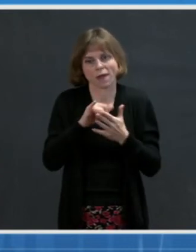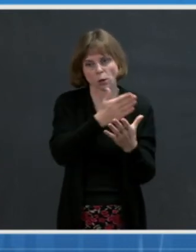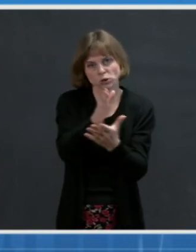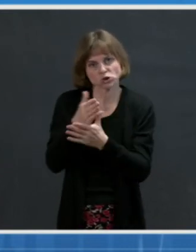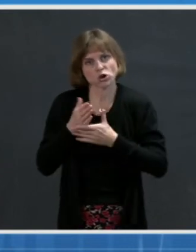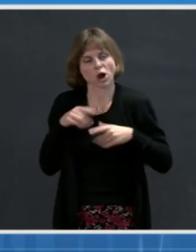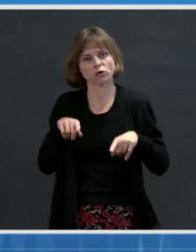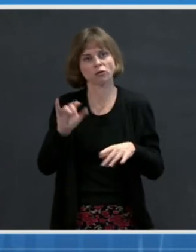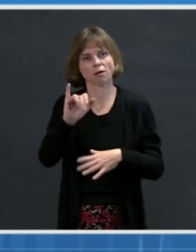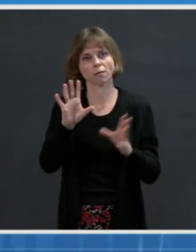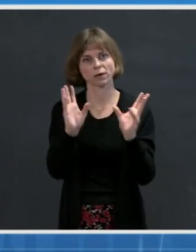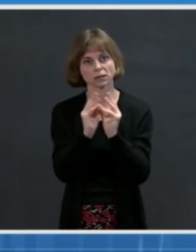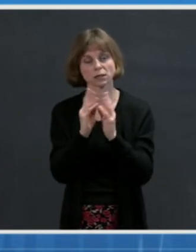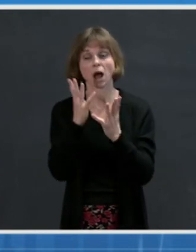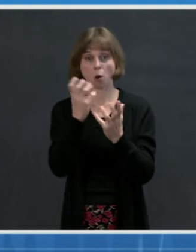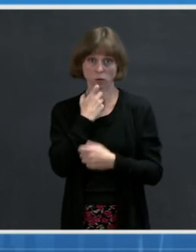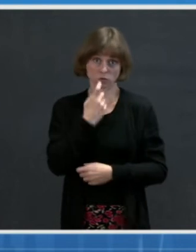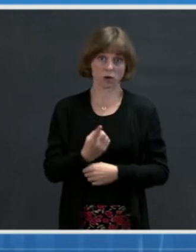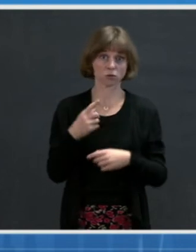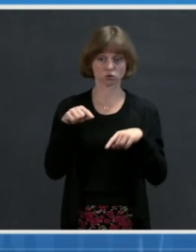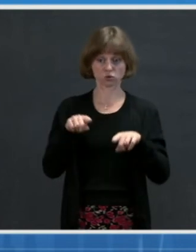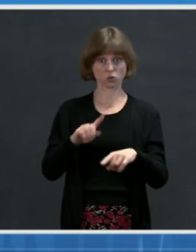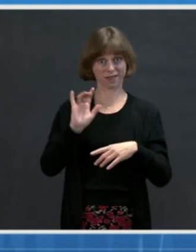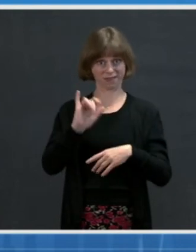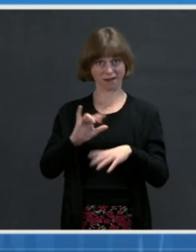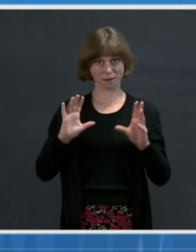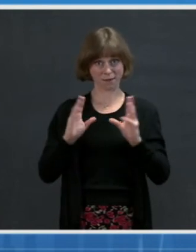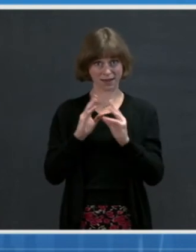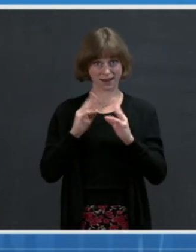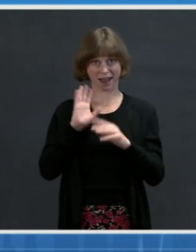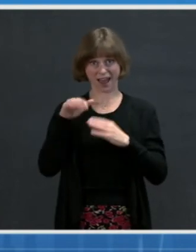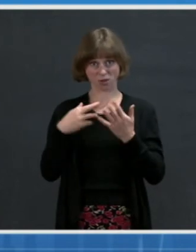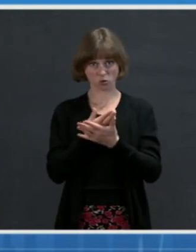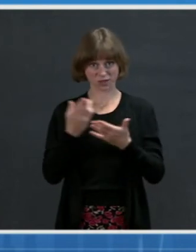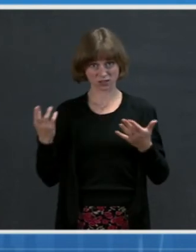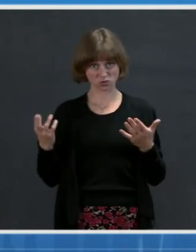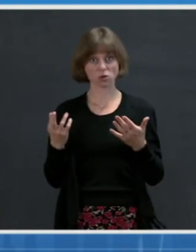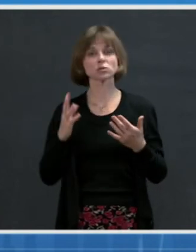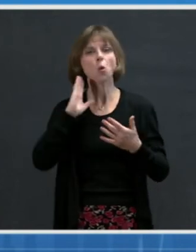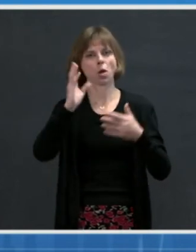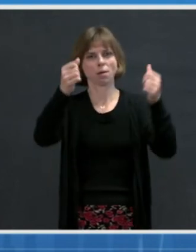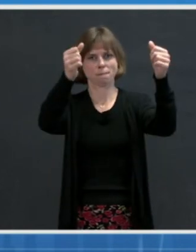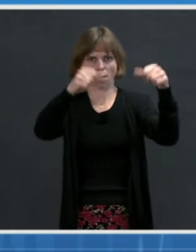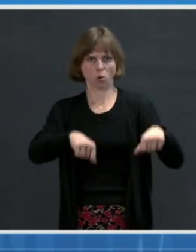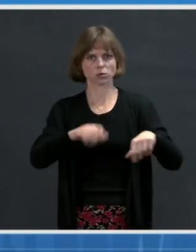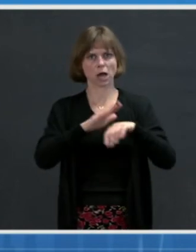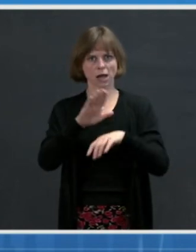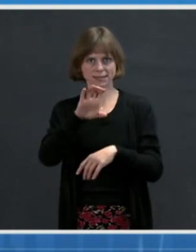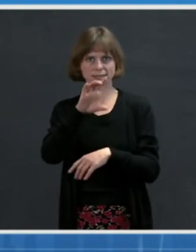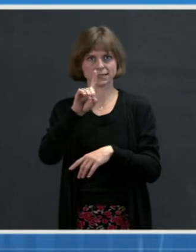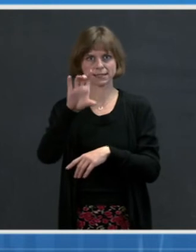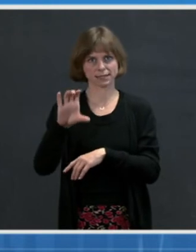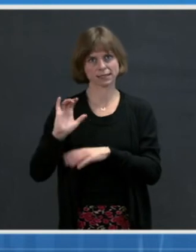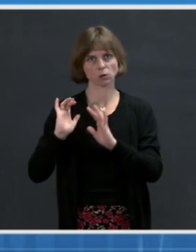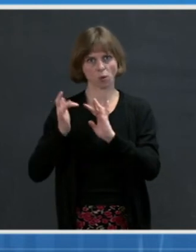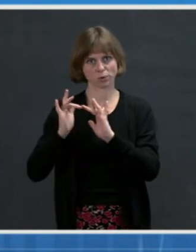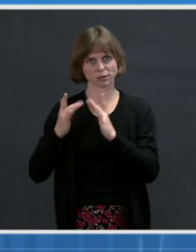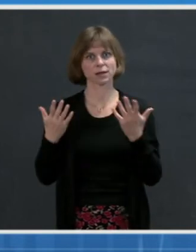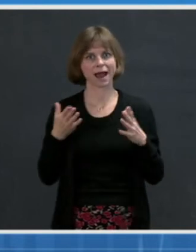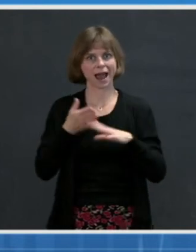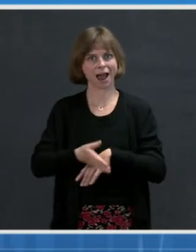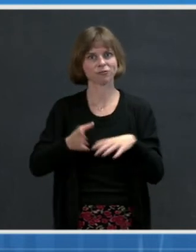forum. And I want to let you know that all of these sessions, as well as resources and materials, will be posted on the CDC website following the forum.